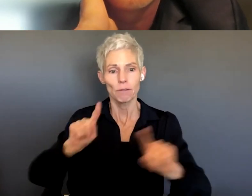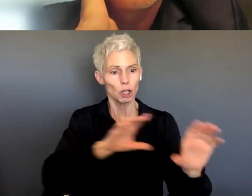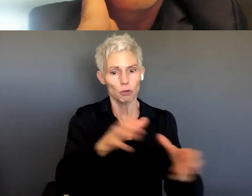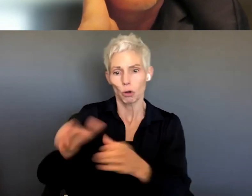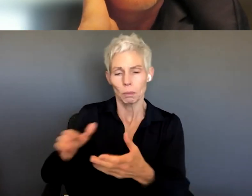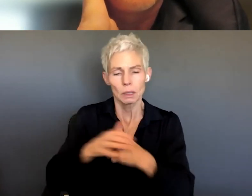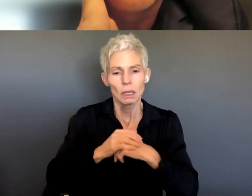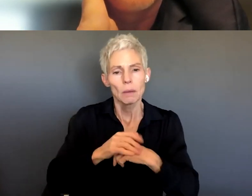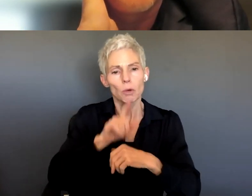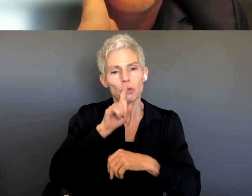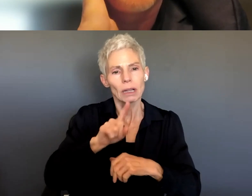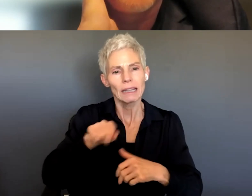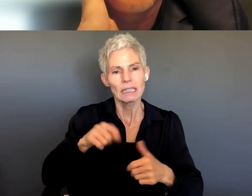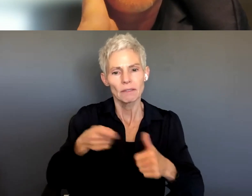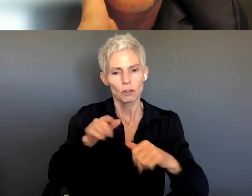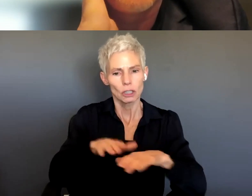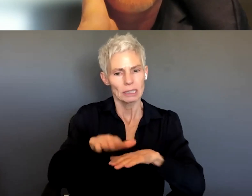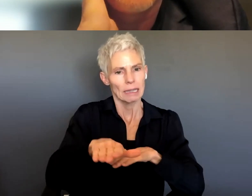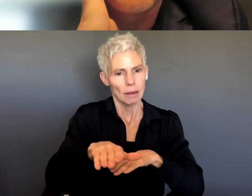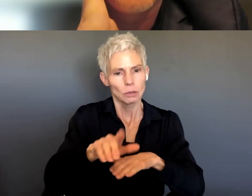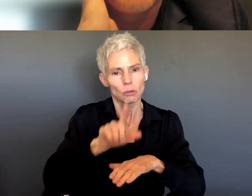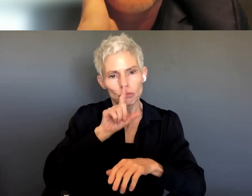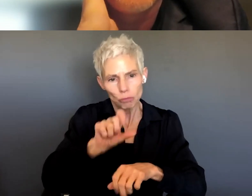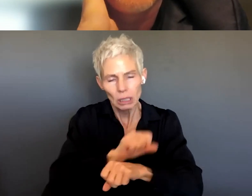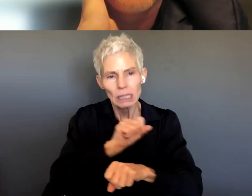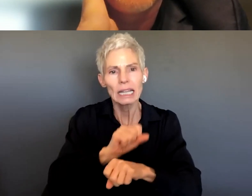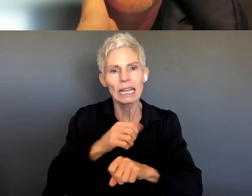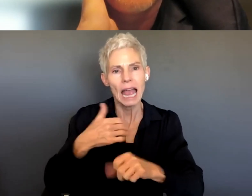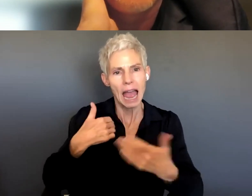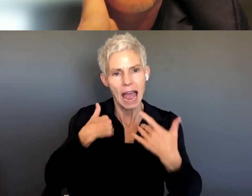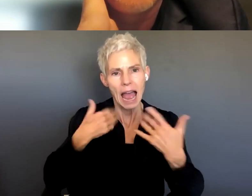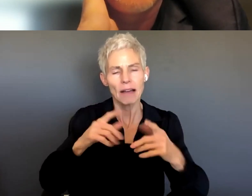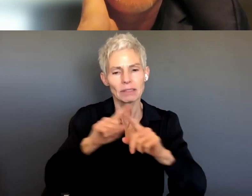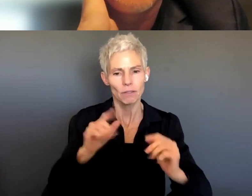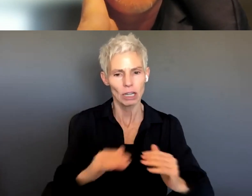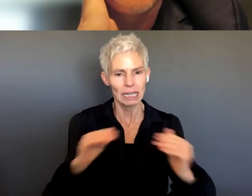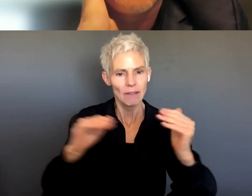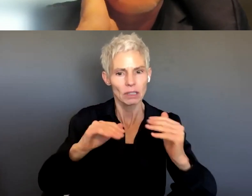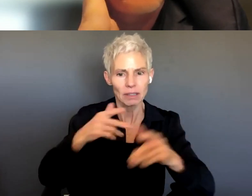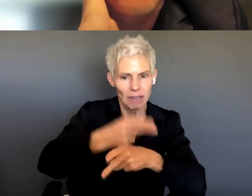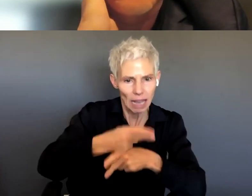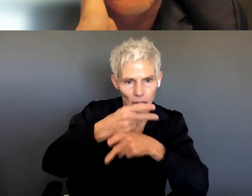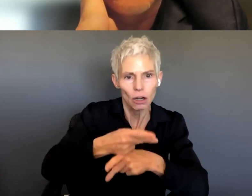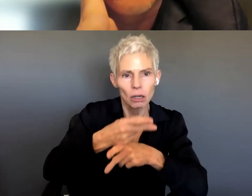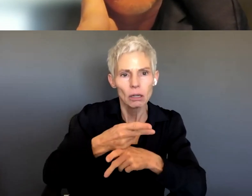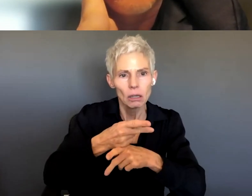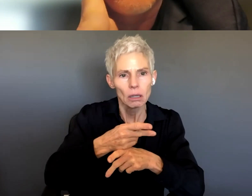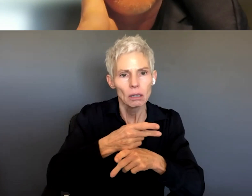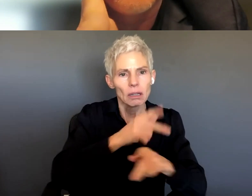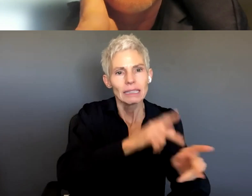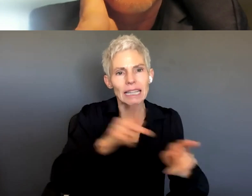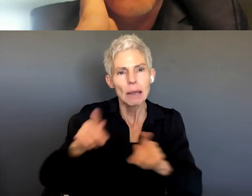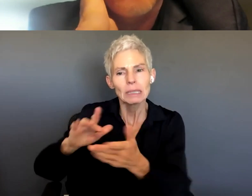like the first step in getting to that, where we have parity and we have different levels of care like you have on the medical